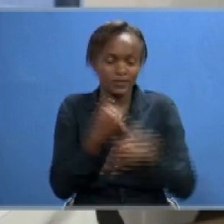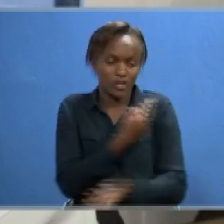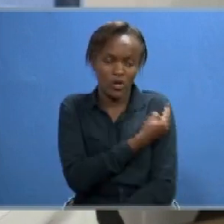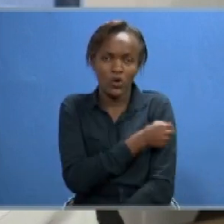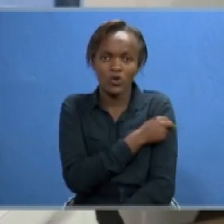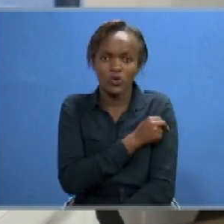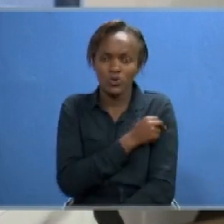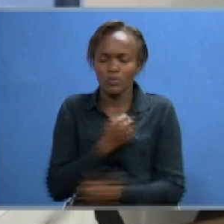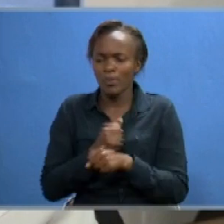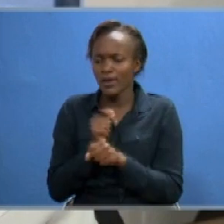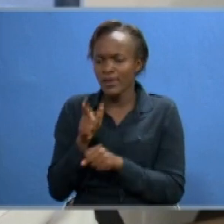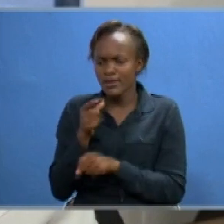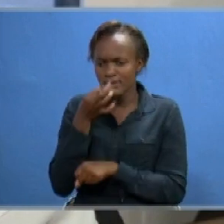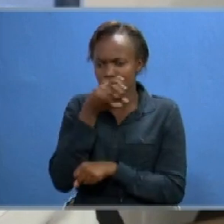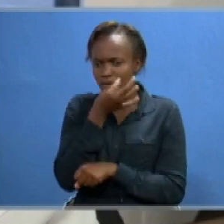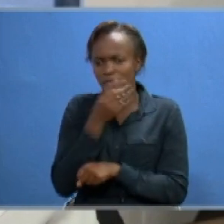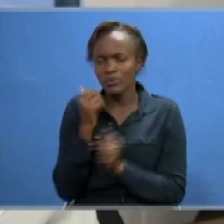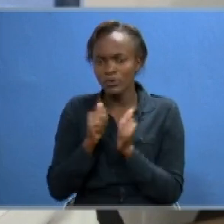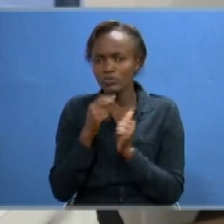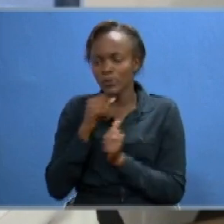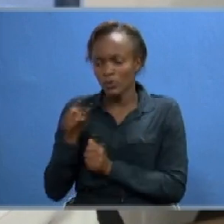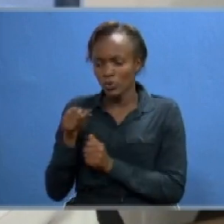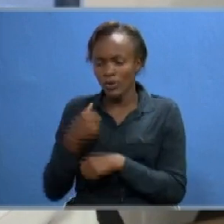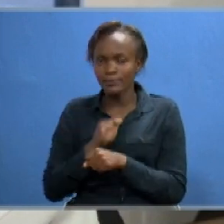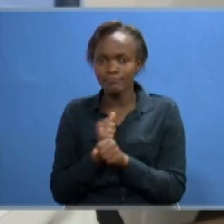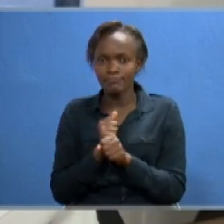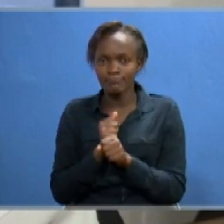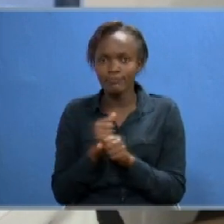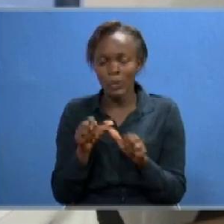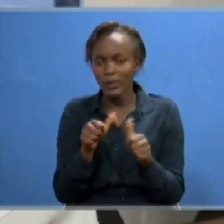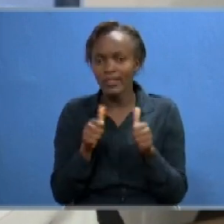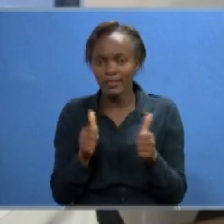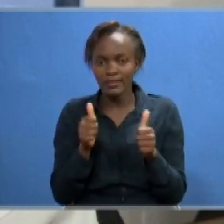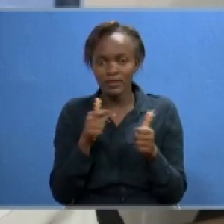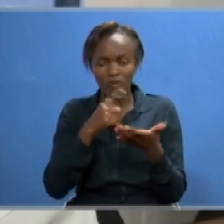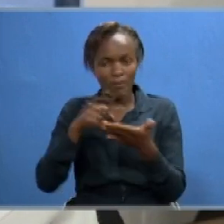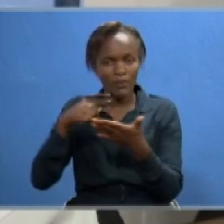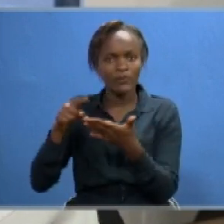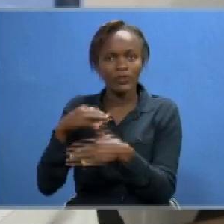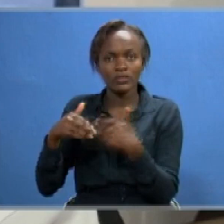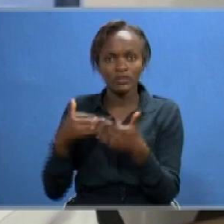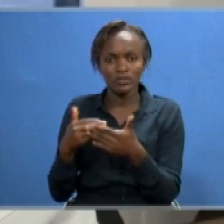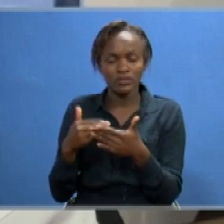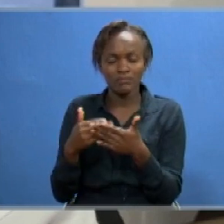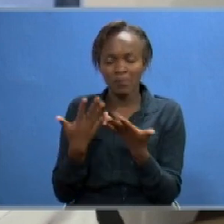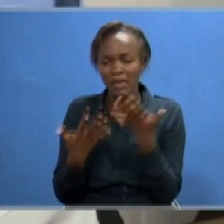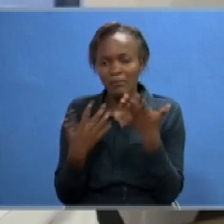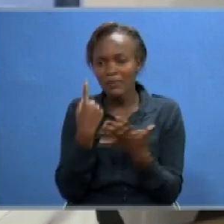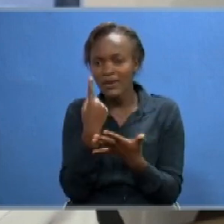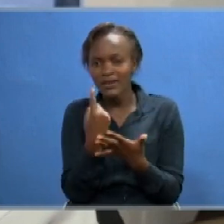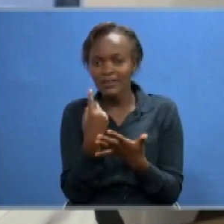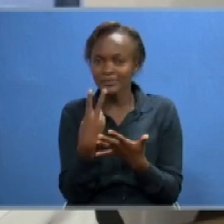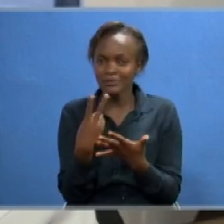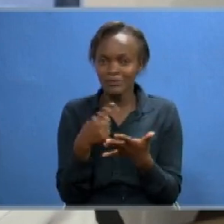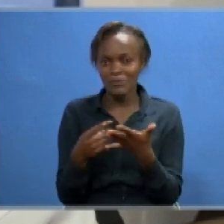for validation studies. We are expecting that between 1 or 2 weeks, we'll be